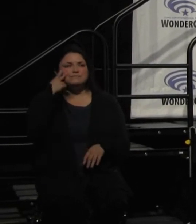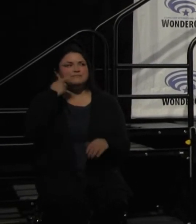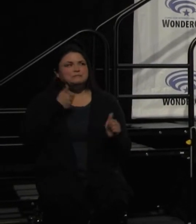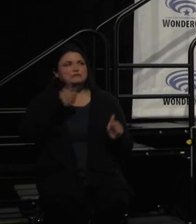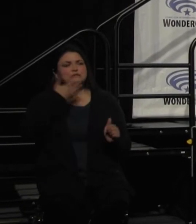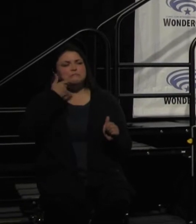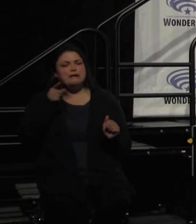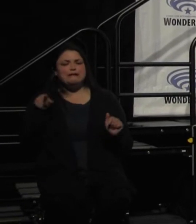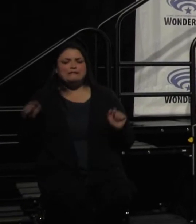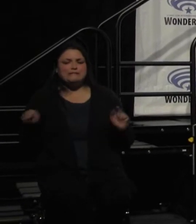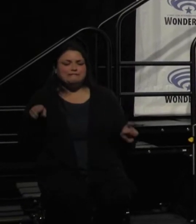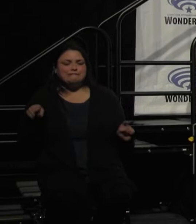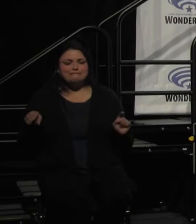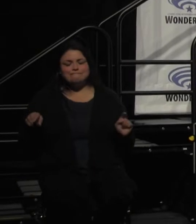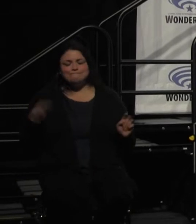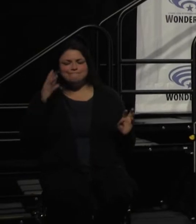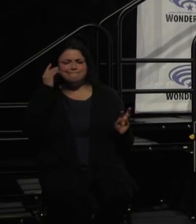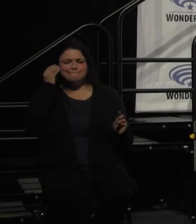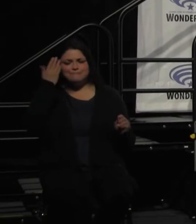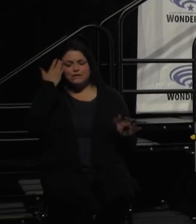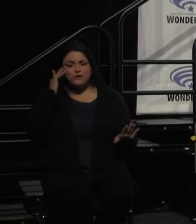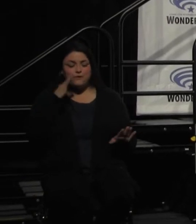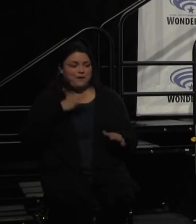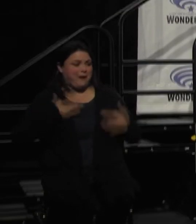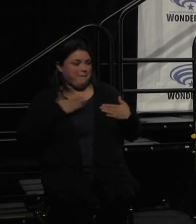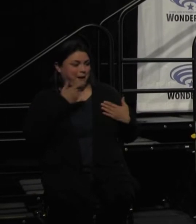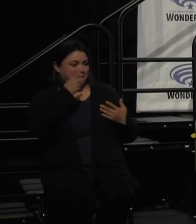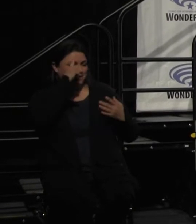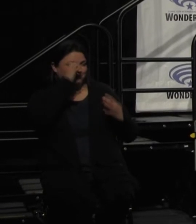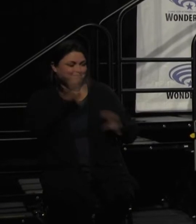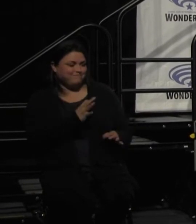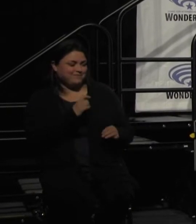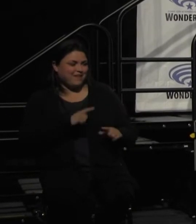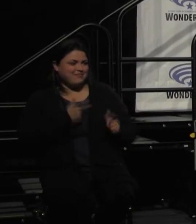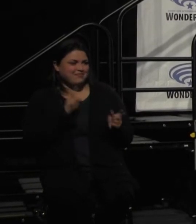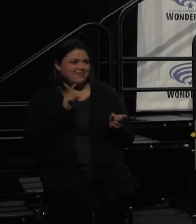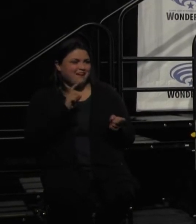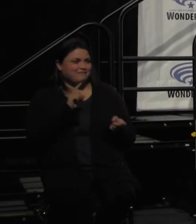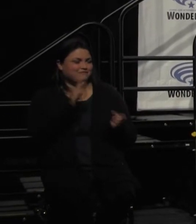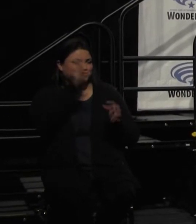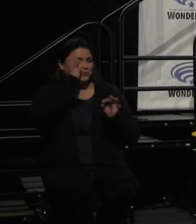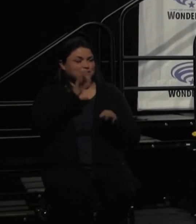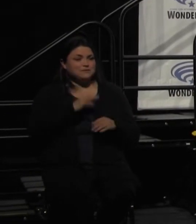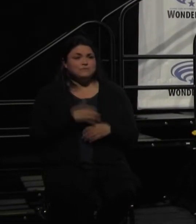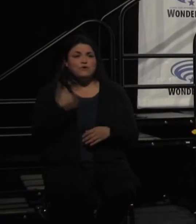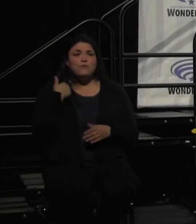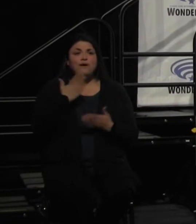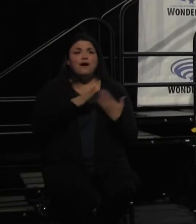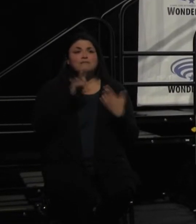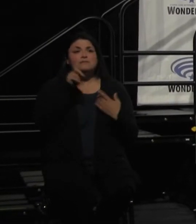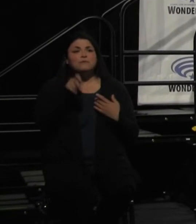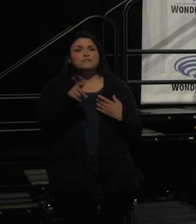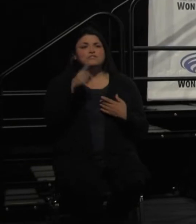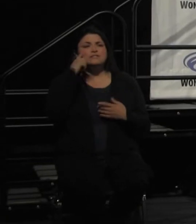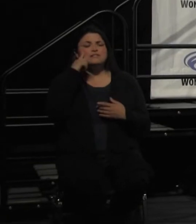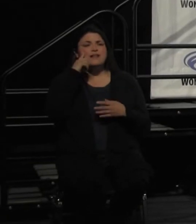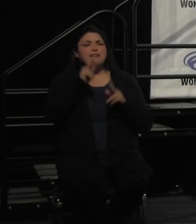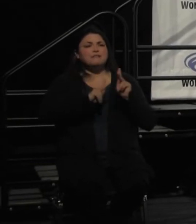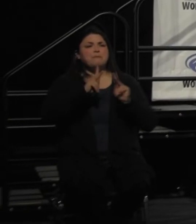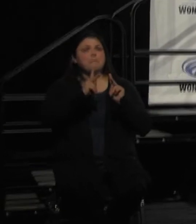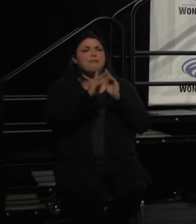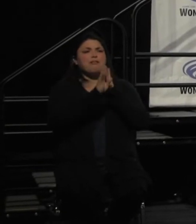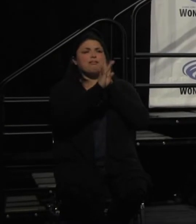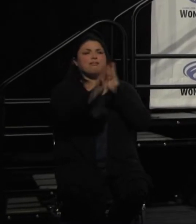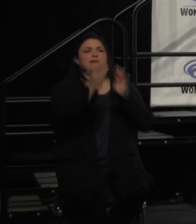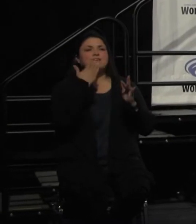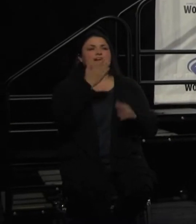gig? I don't know. I'm glad that you made that life choice there, Cheech. So we have some questions. I think there's some people in the back here. Thanks